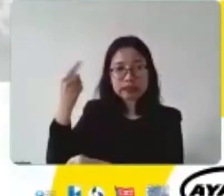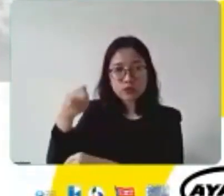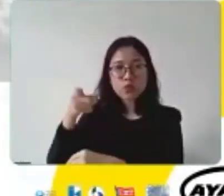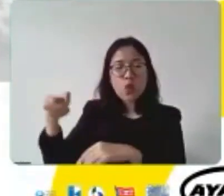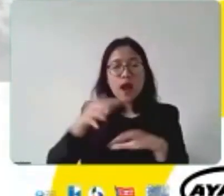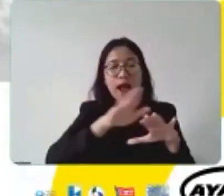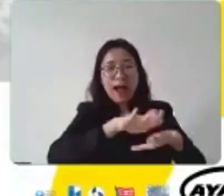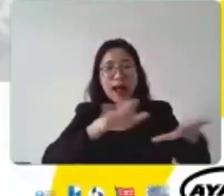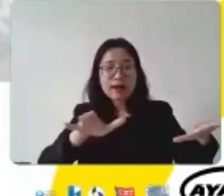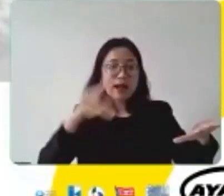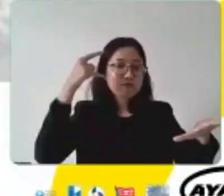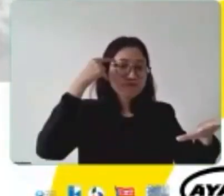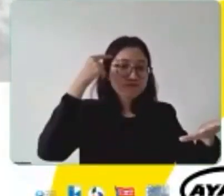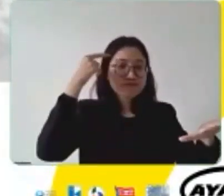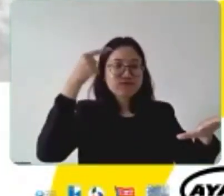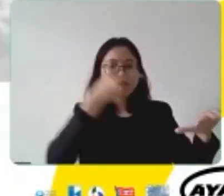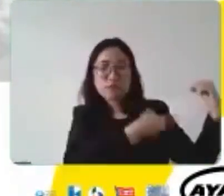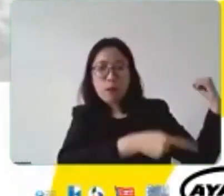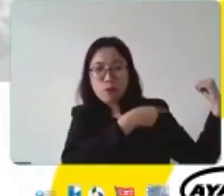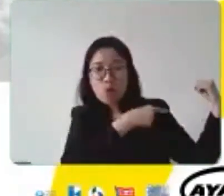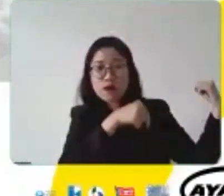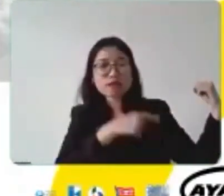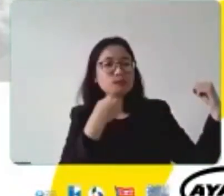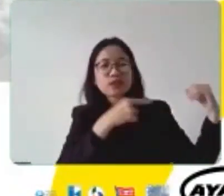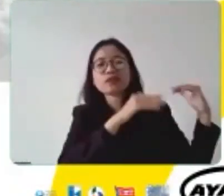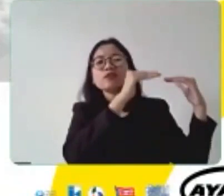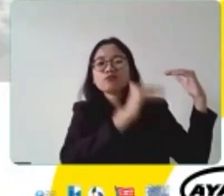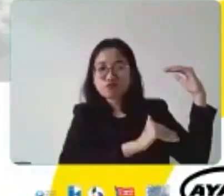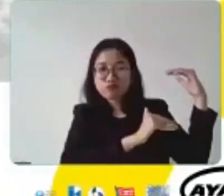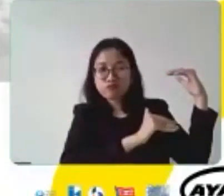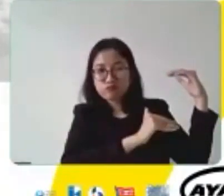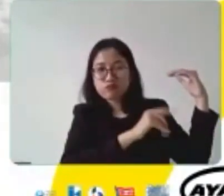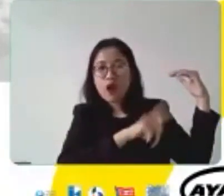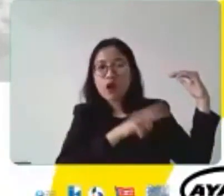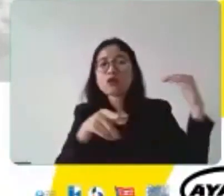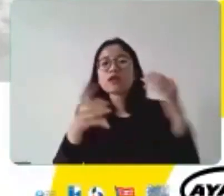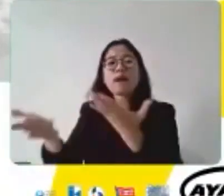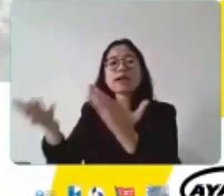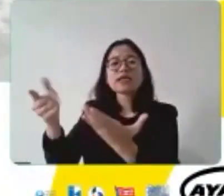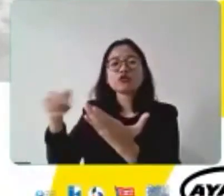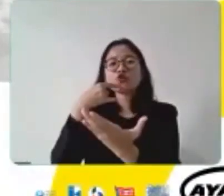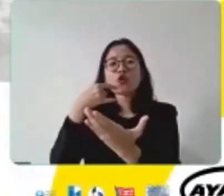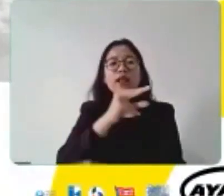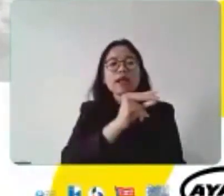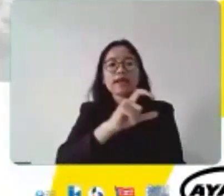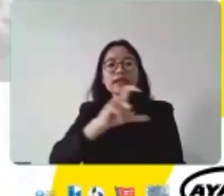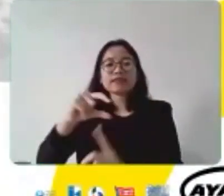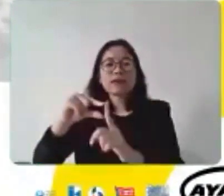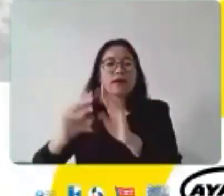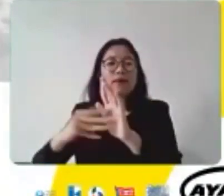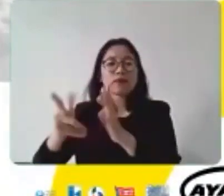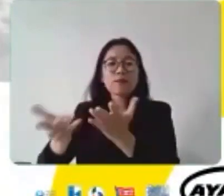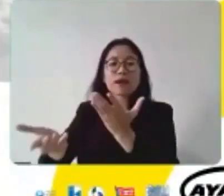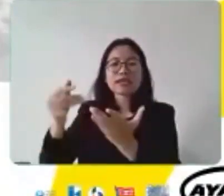their lives. And these were fires mainly in Sumatra, the provinces in Sumatra.